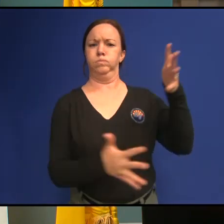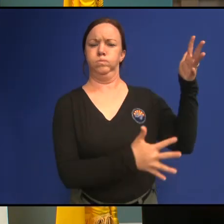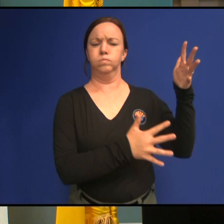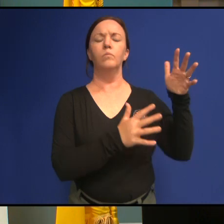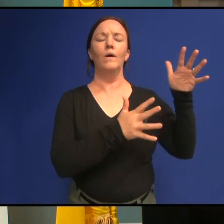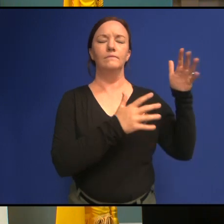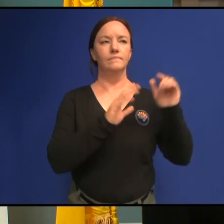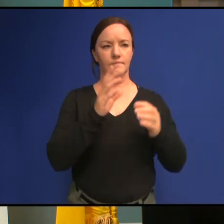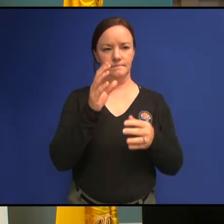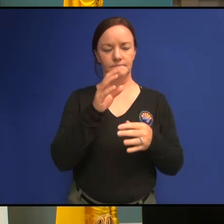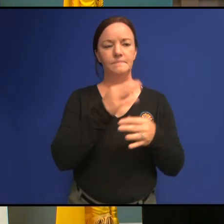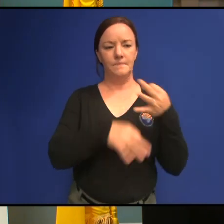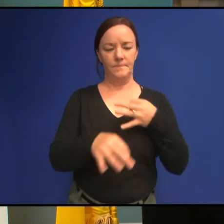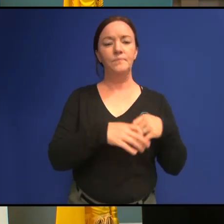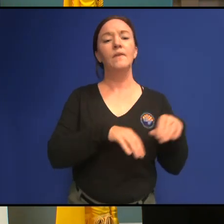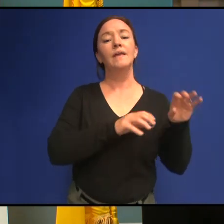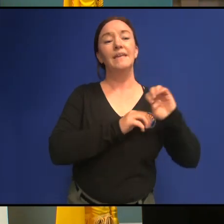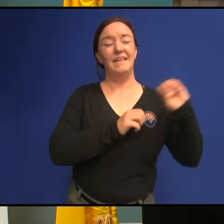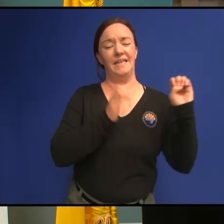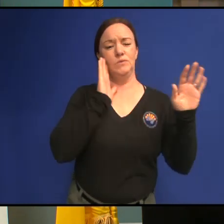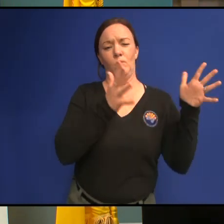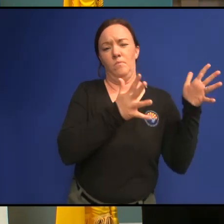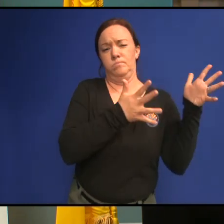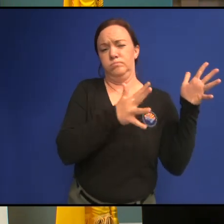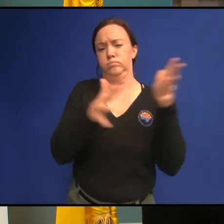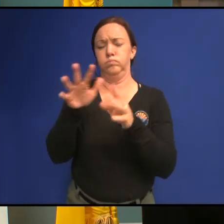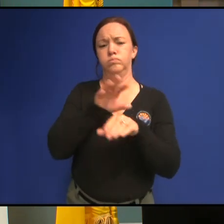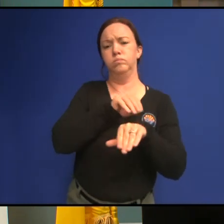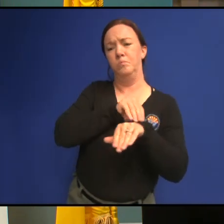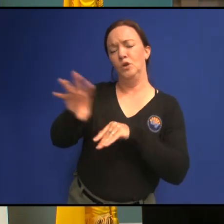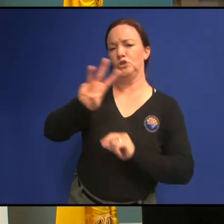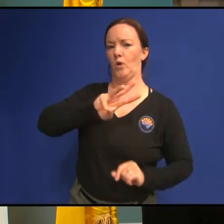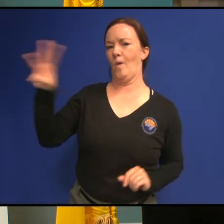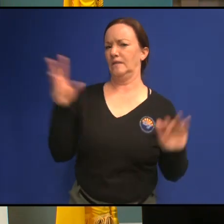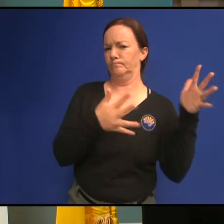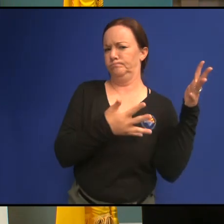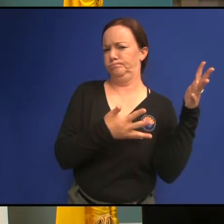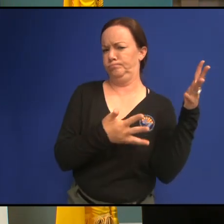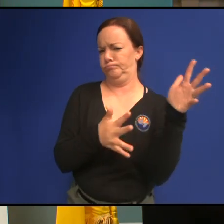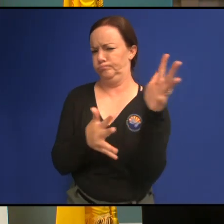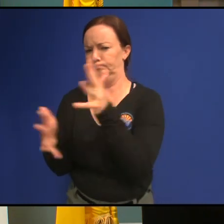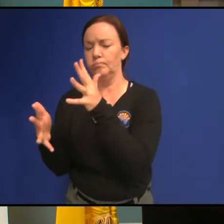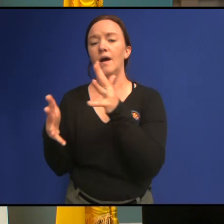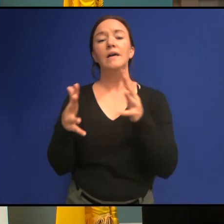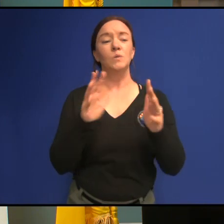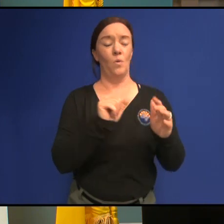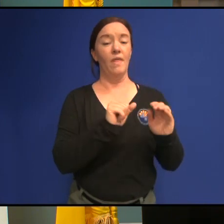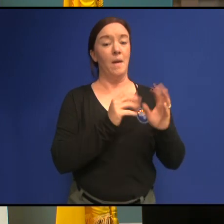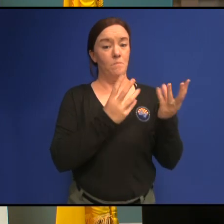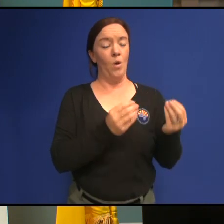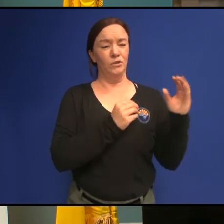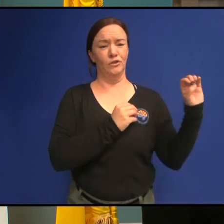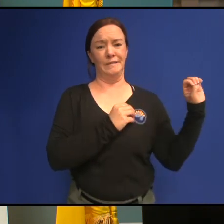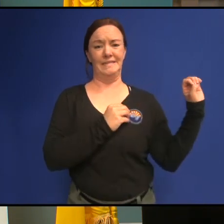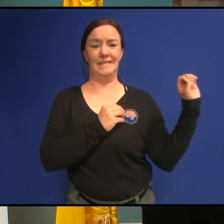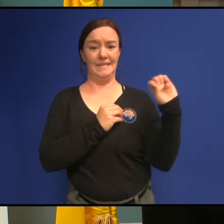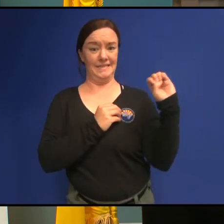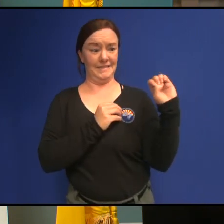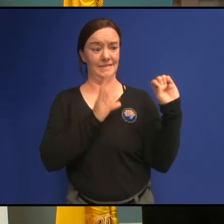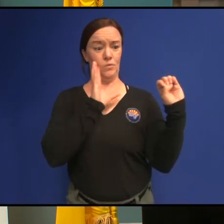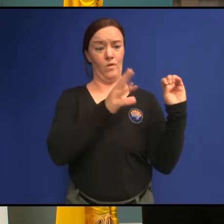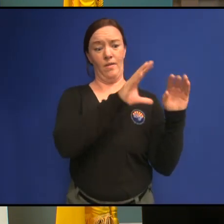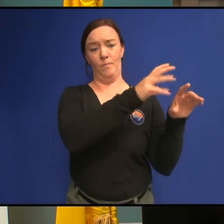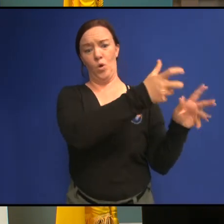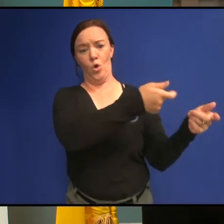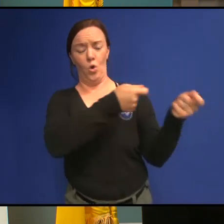over our area where the fire is, and bringing us elevated relative humidity, those dew points, more clouds, and